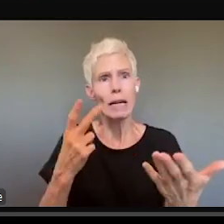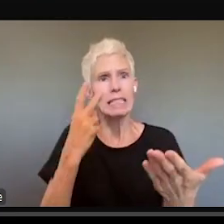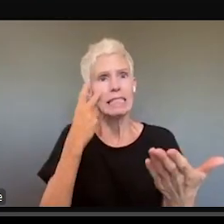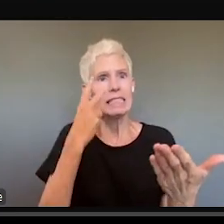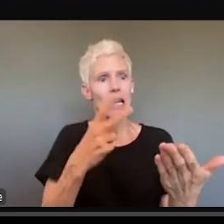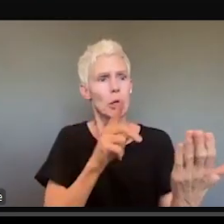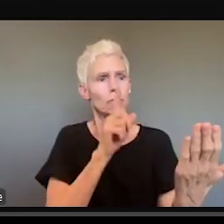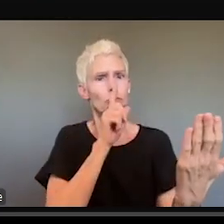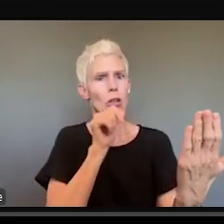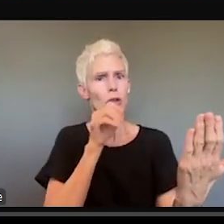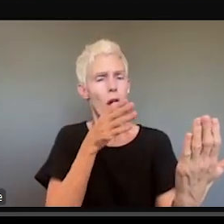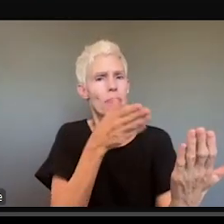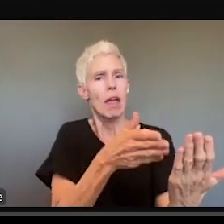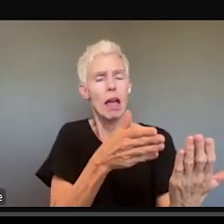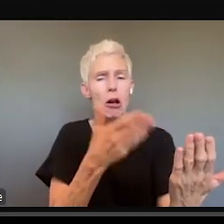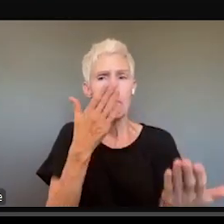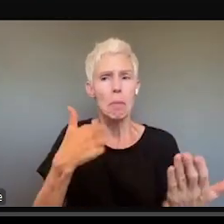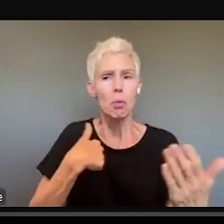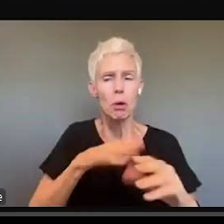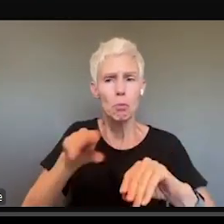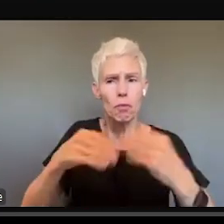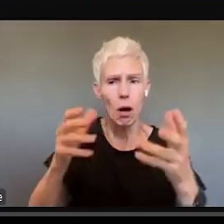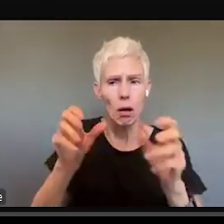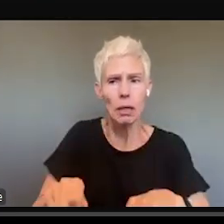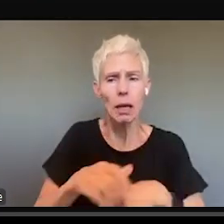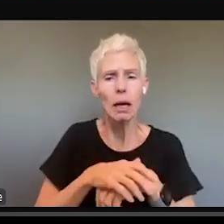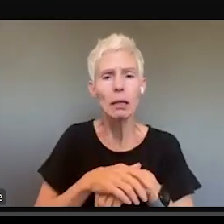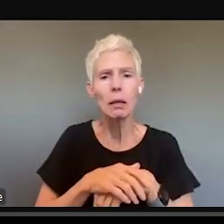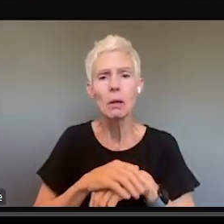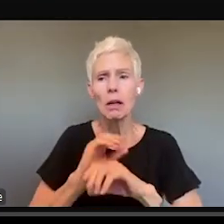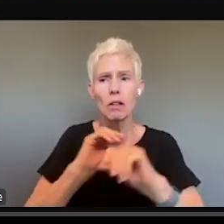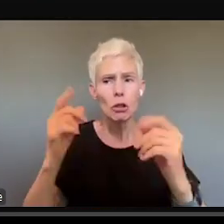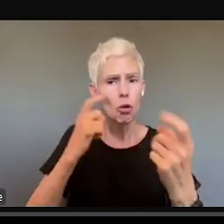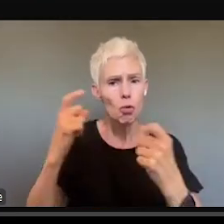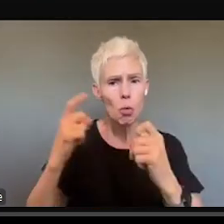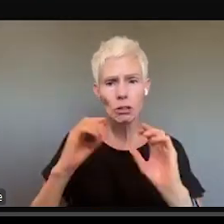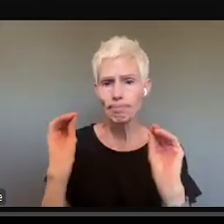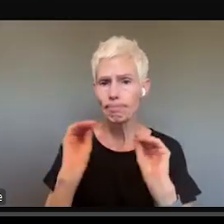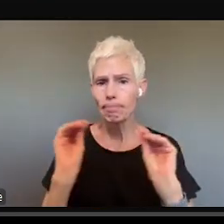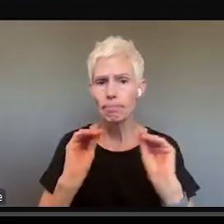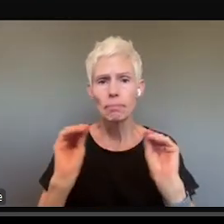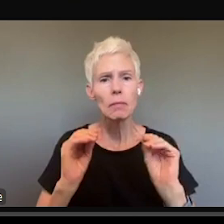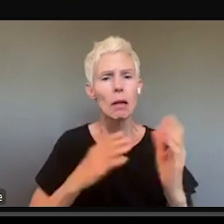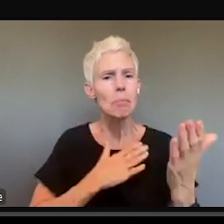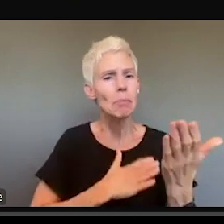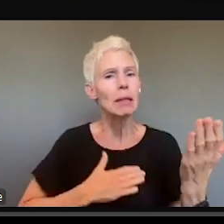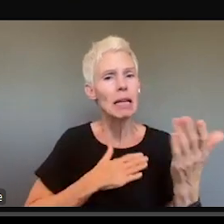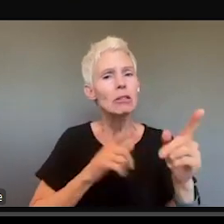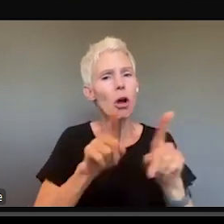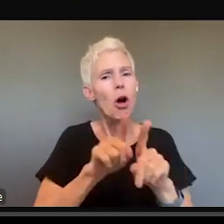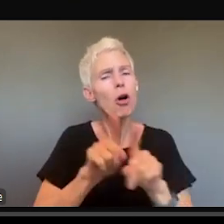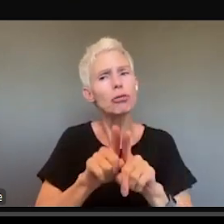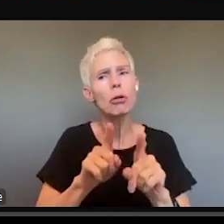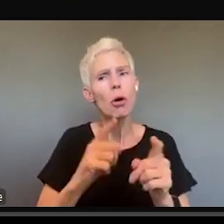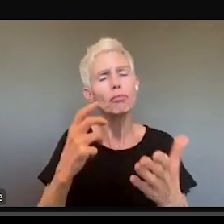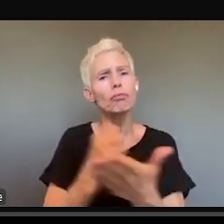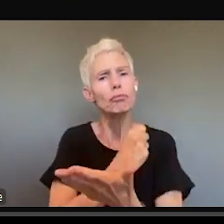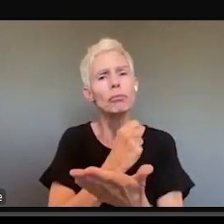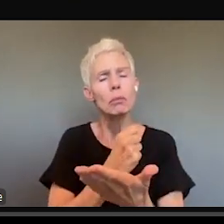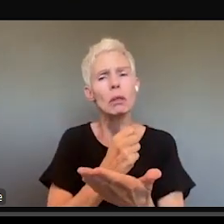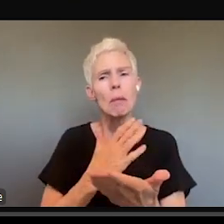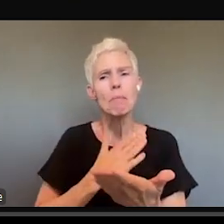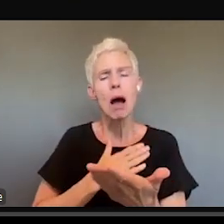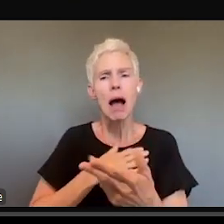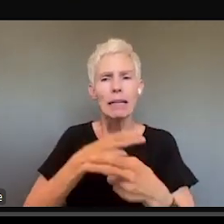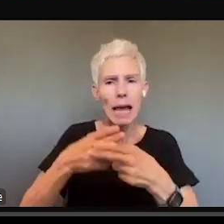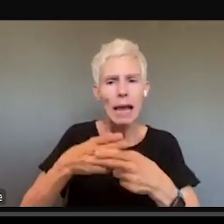there yet, and if we can provide that. But if there's no questions, please also feel free. I've included my